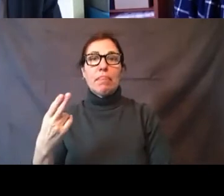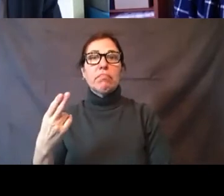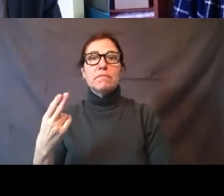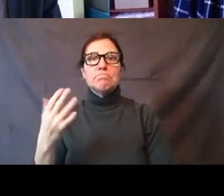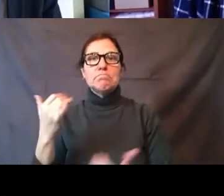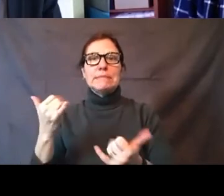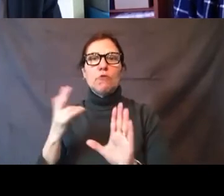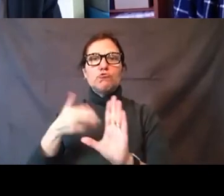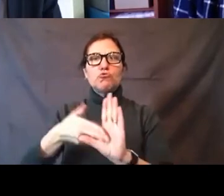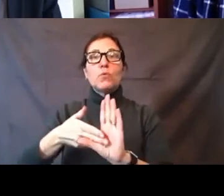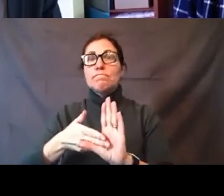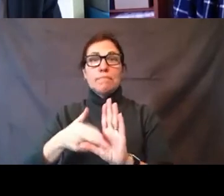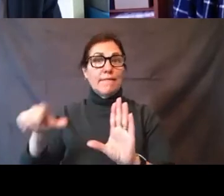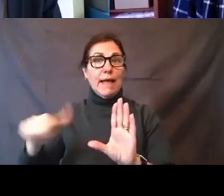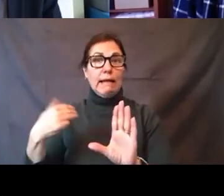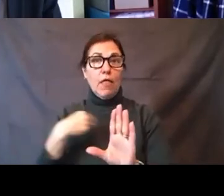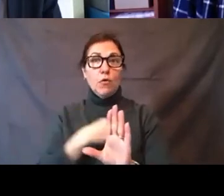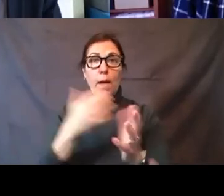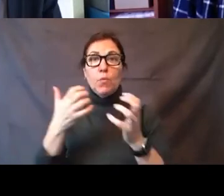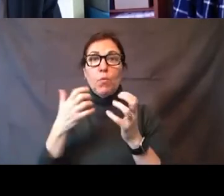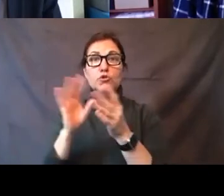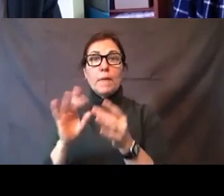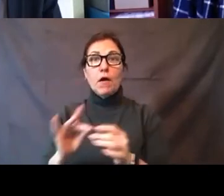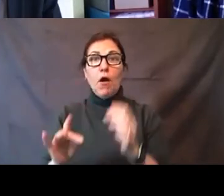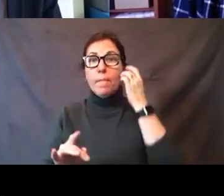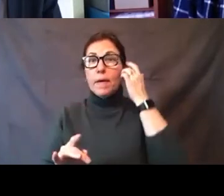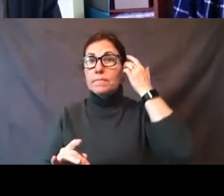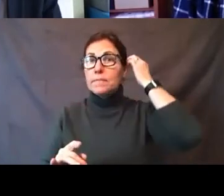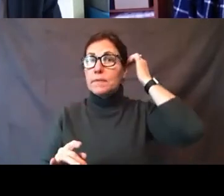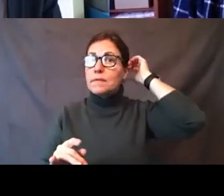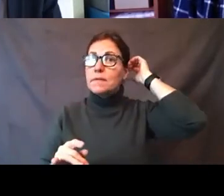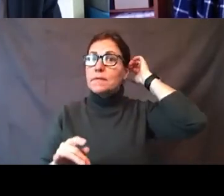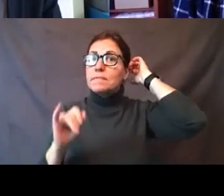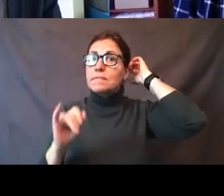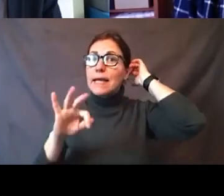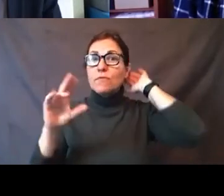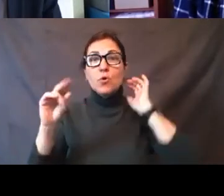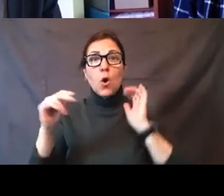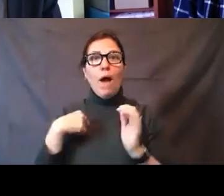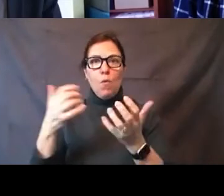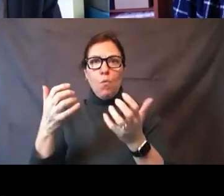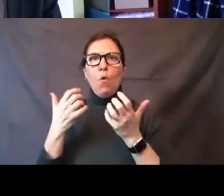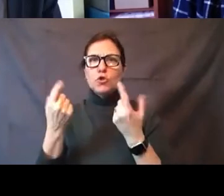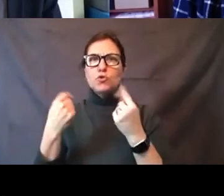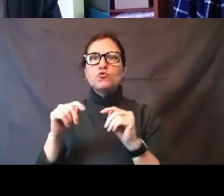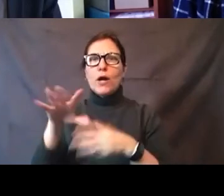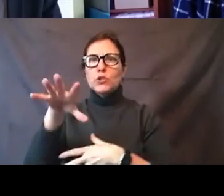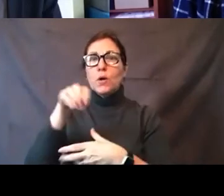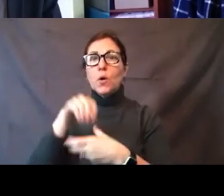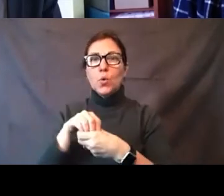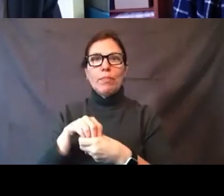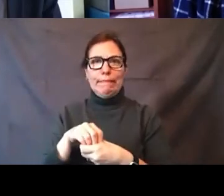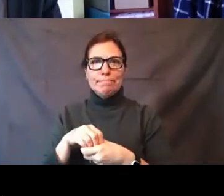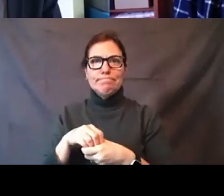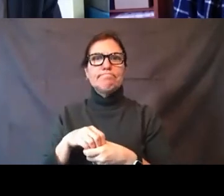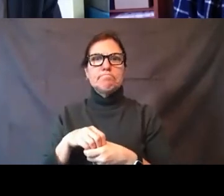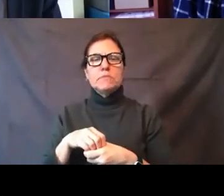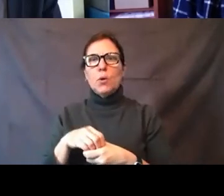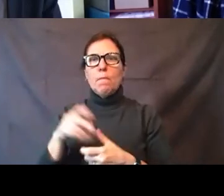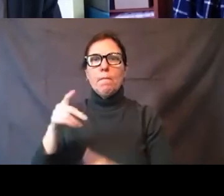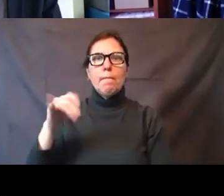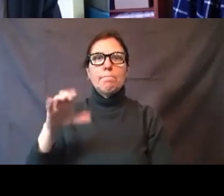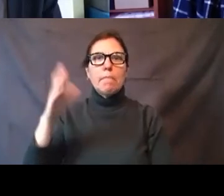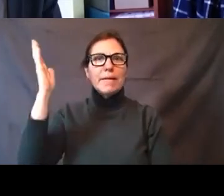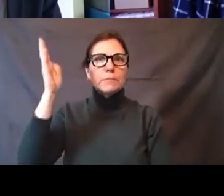make a comment? If not, I do want to try to get in the public speakers that we had registered.